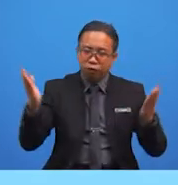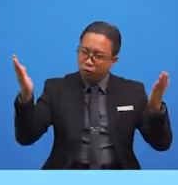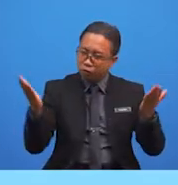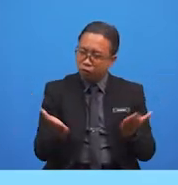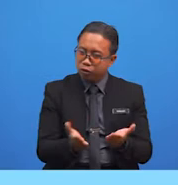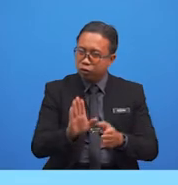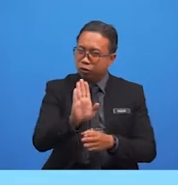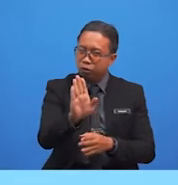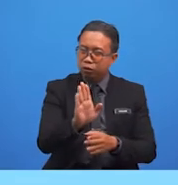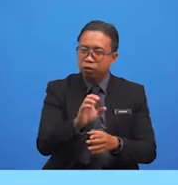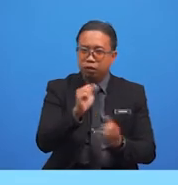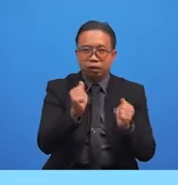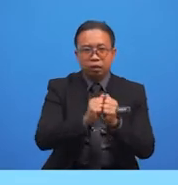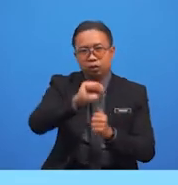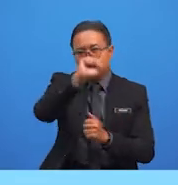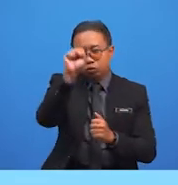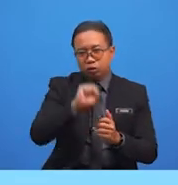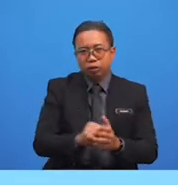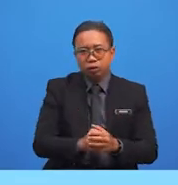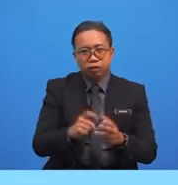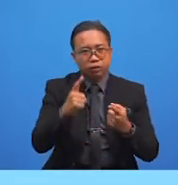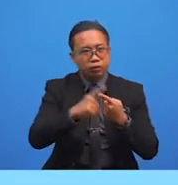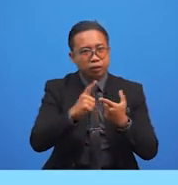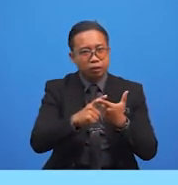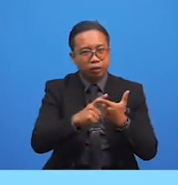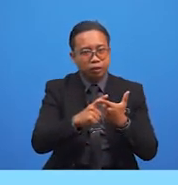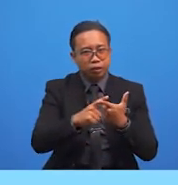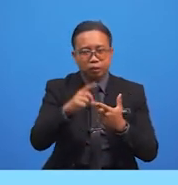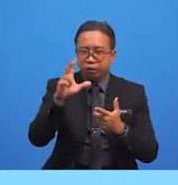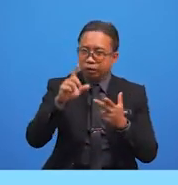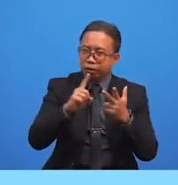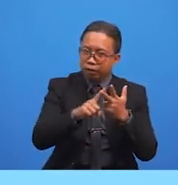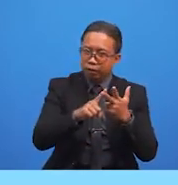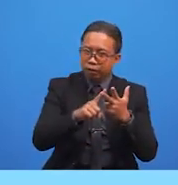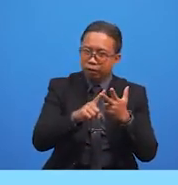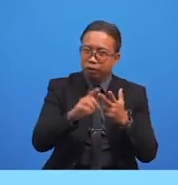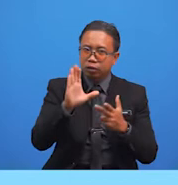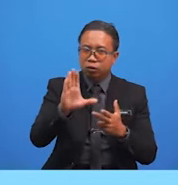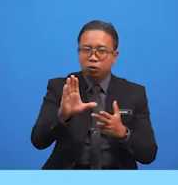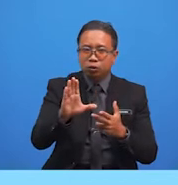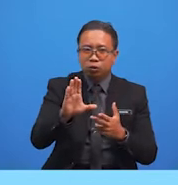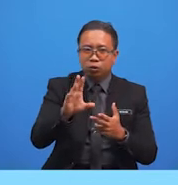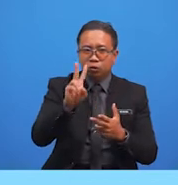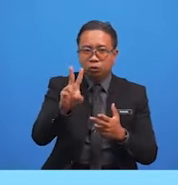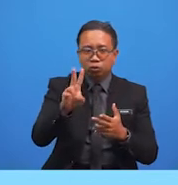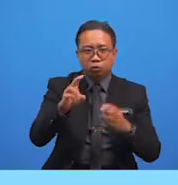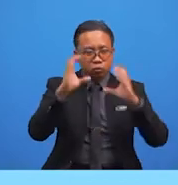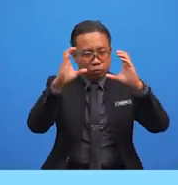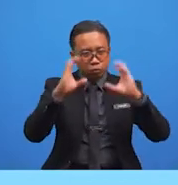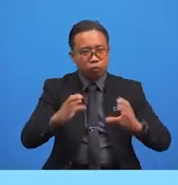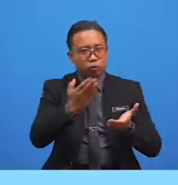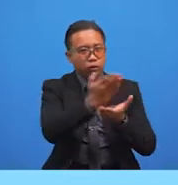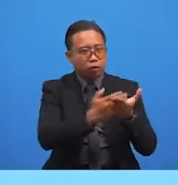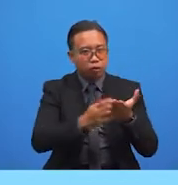introduction with a question. Second and third paragraph, your two middle